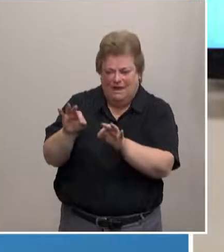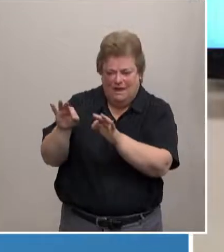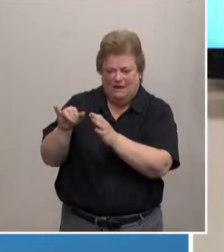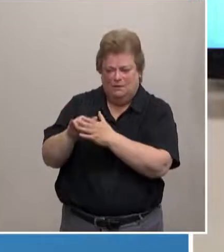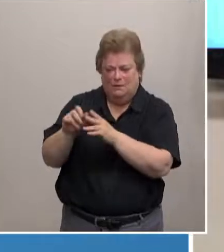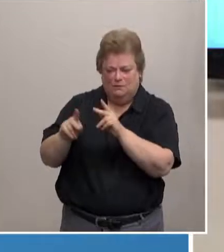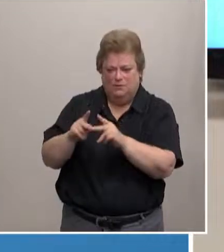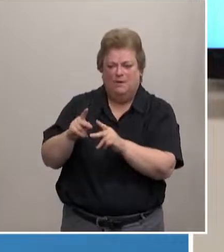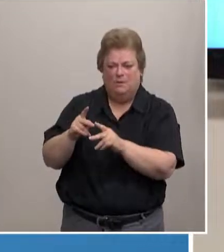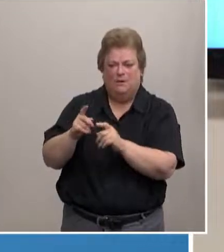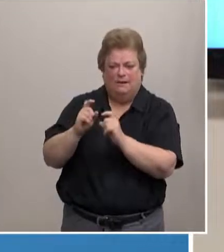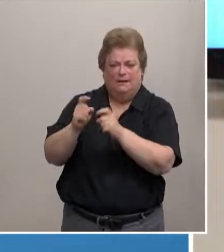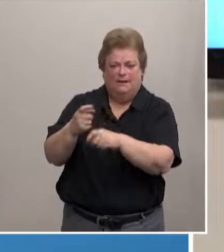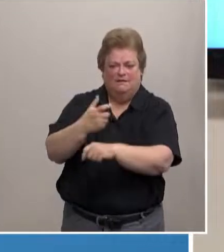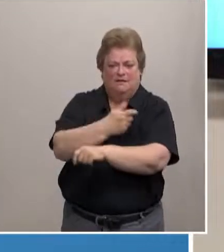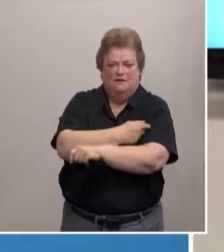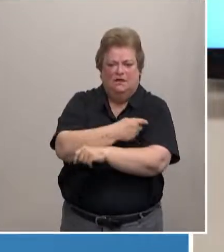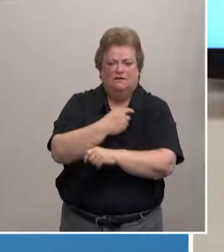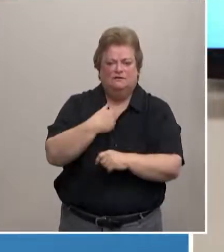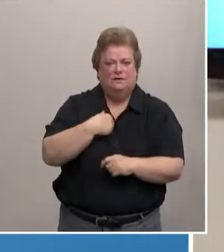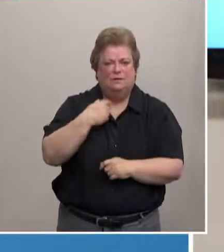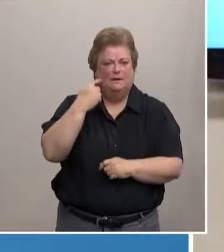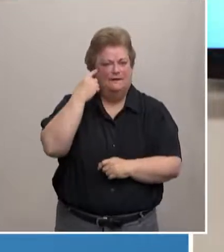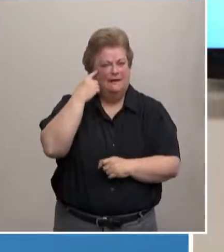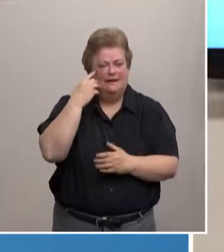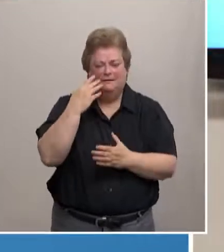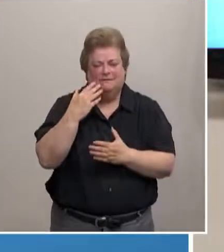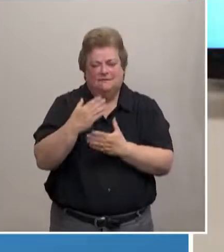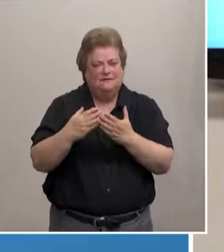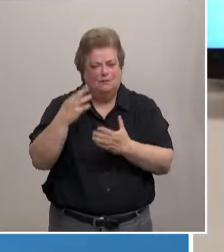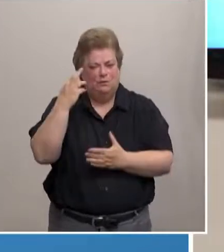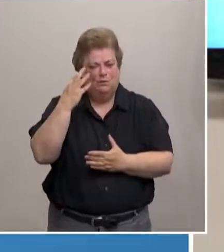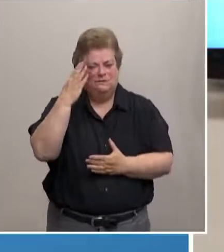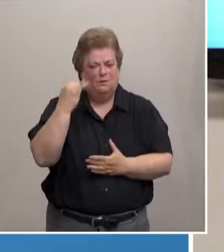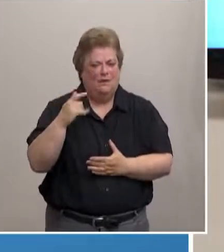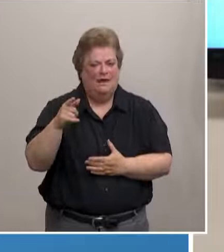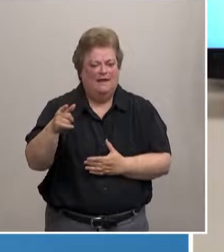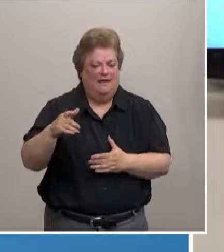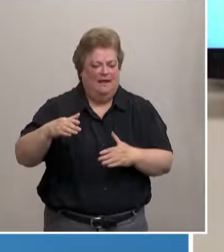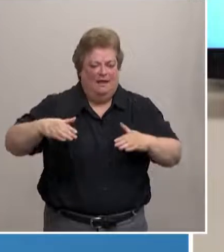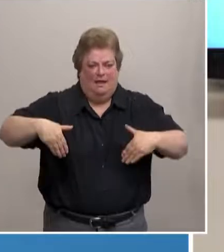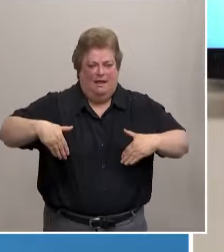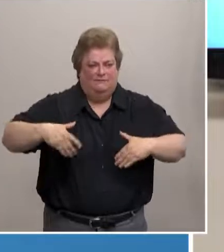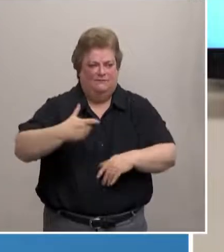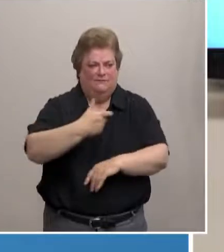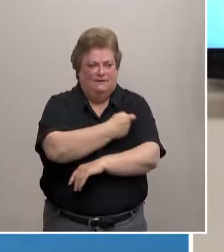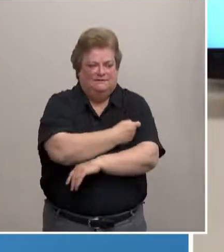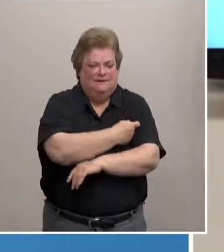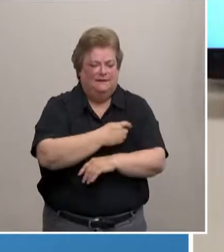So we have to think maybe there was some measure of not wanting to get vaccinated, perhaps.